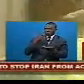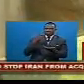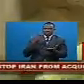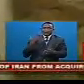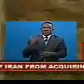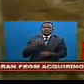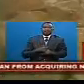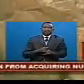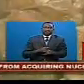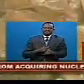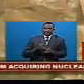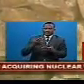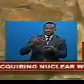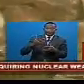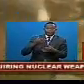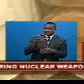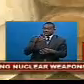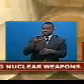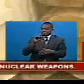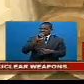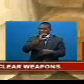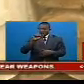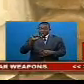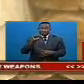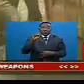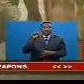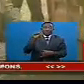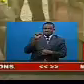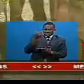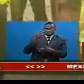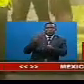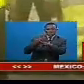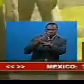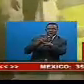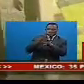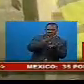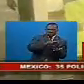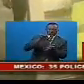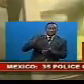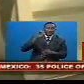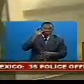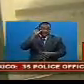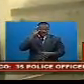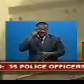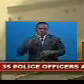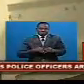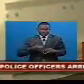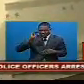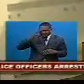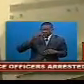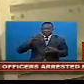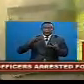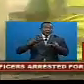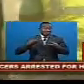illegal exportation of rosewood to China, denying the state of the required revenue. The Ministry of Lands and Natural Resources